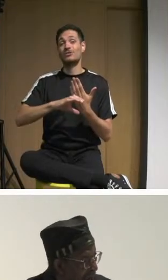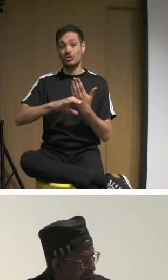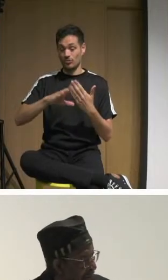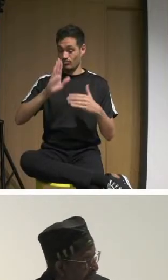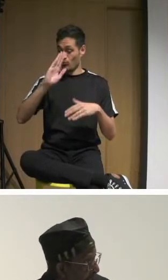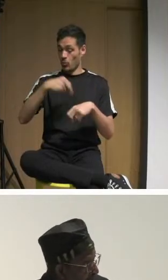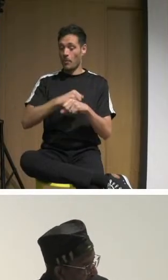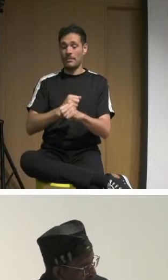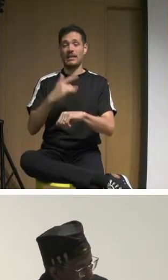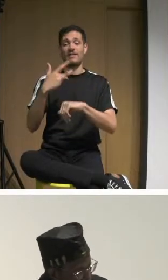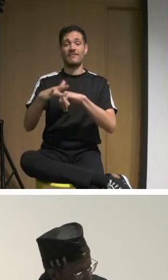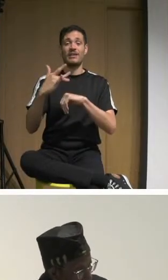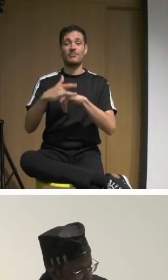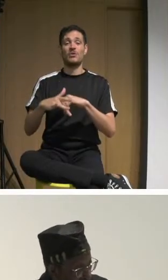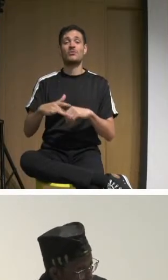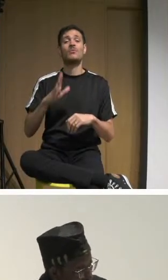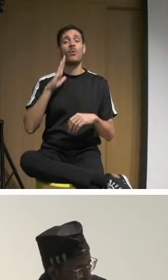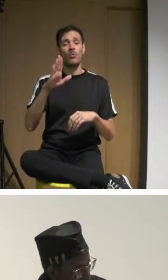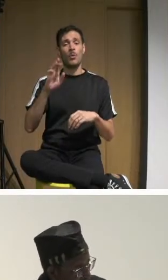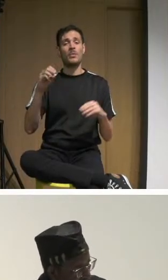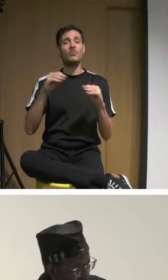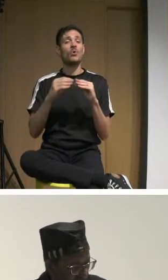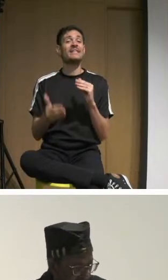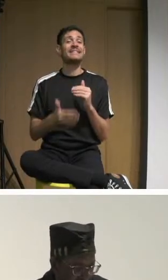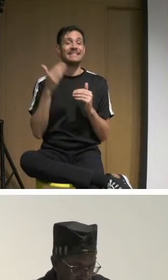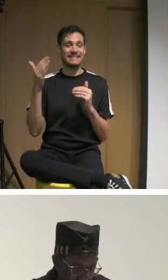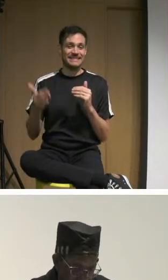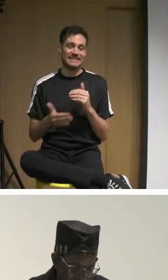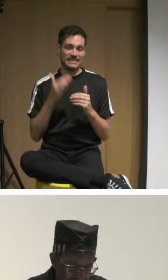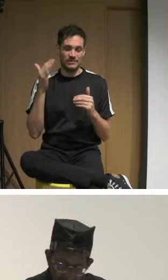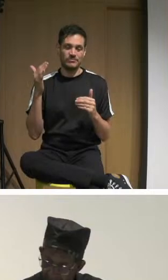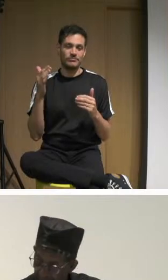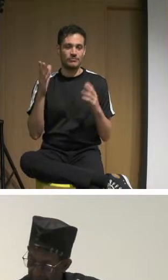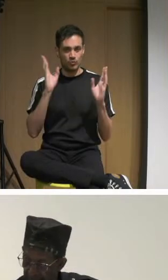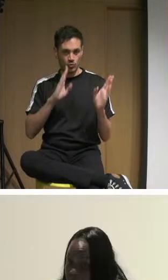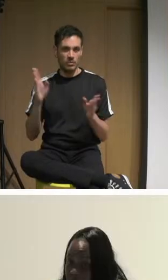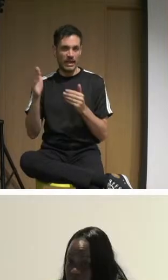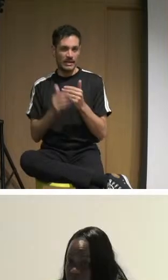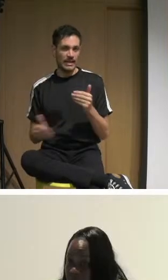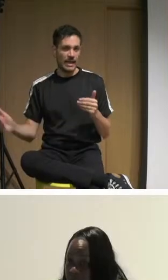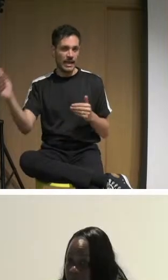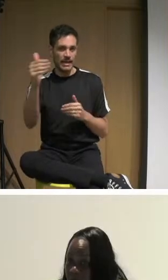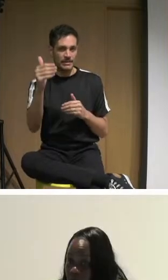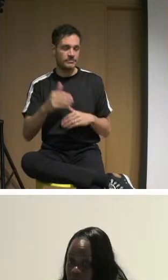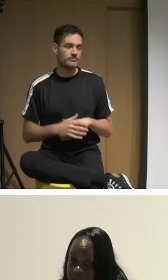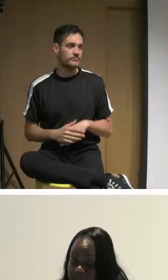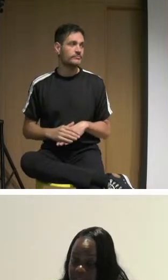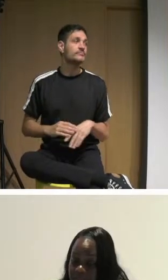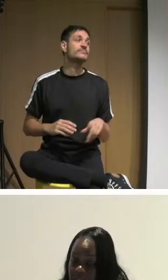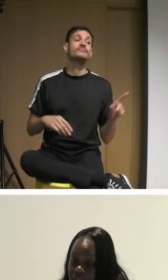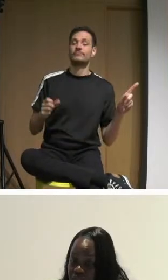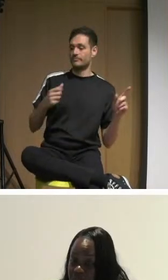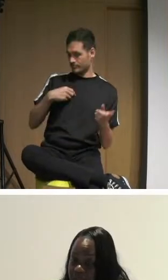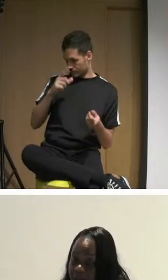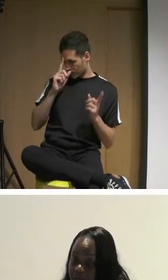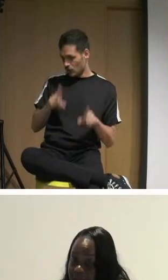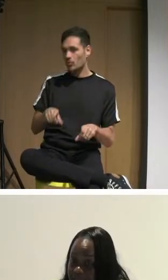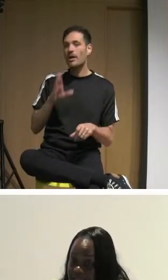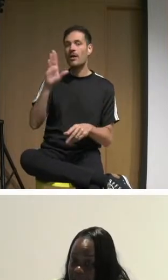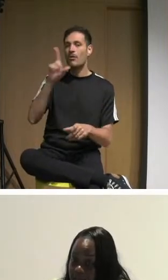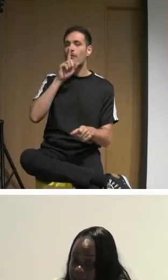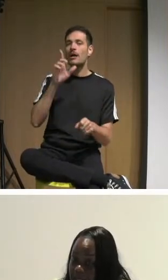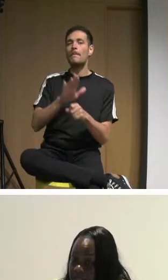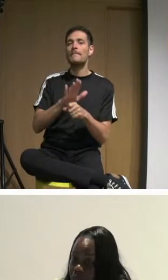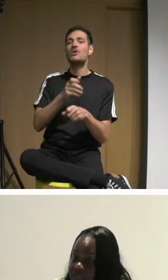easier to have a quorum. So I just want to register that as a concern as well. I agree, and I will commit to making sure that our